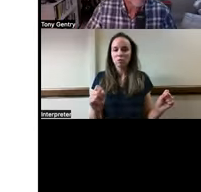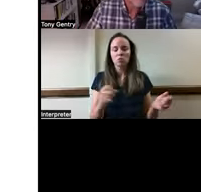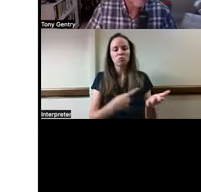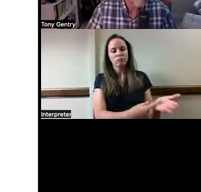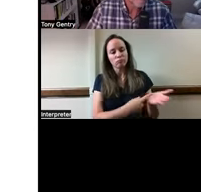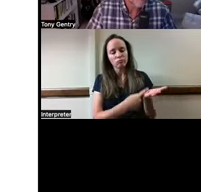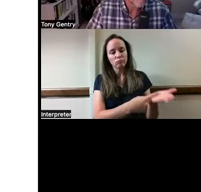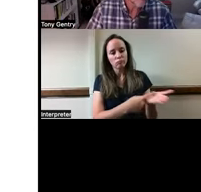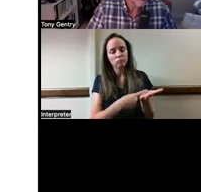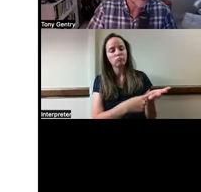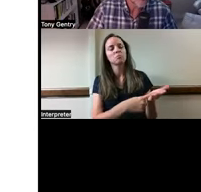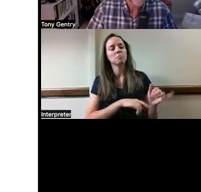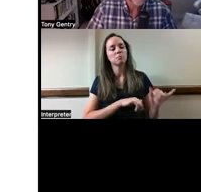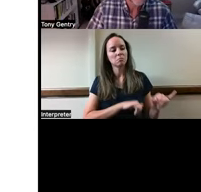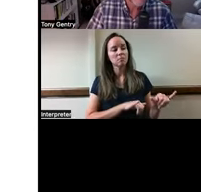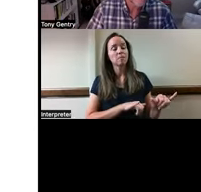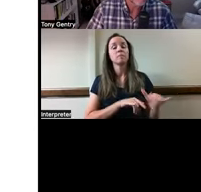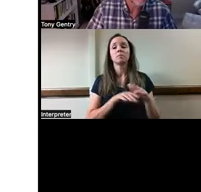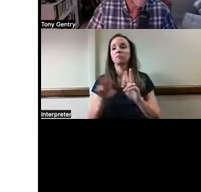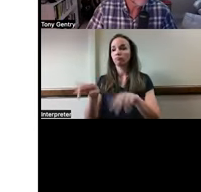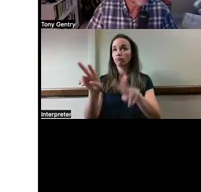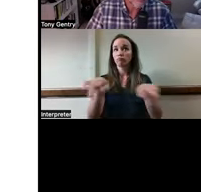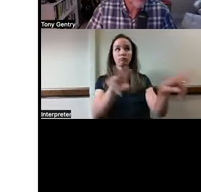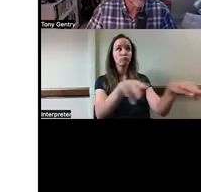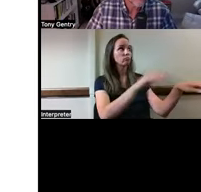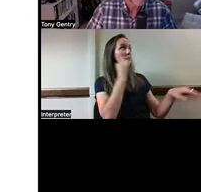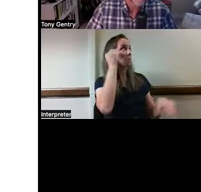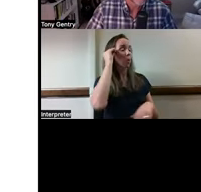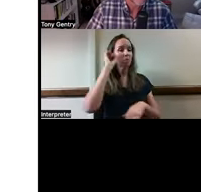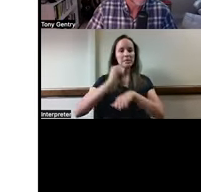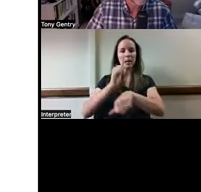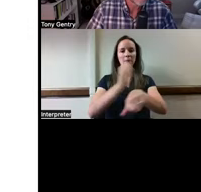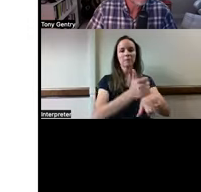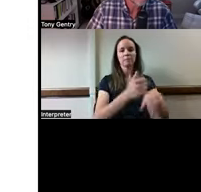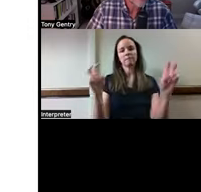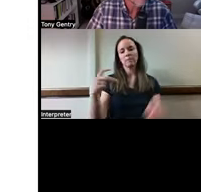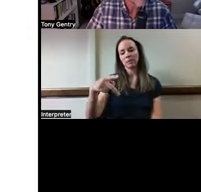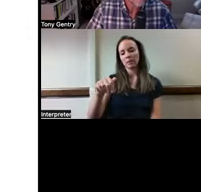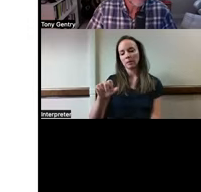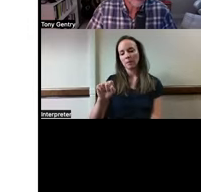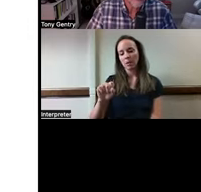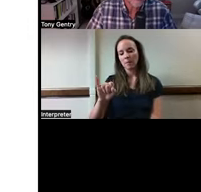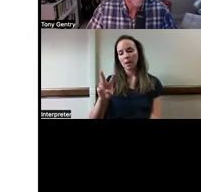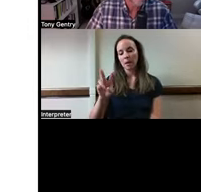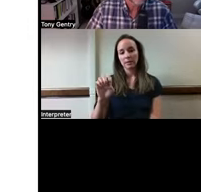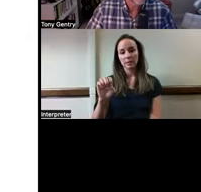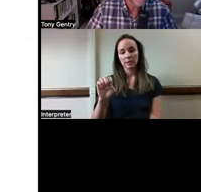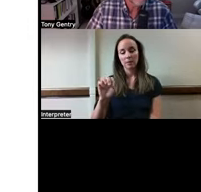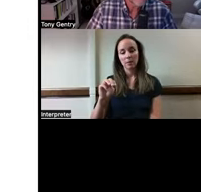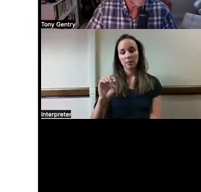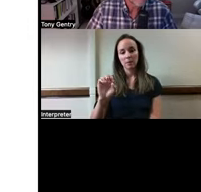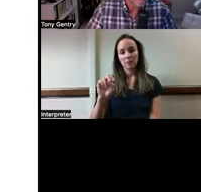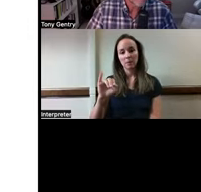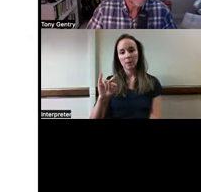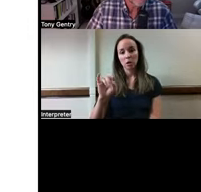And then they go about your home, setting up passive monitors to keep track of you during the day. There might